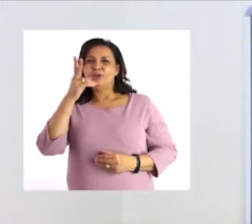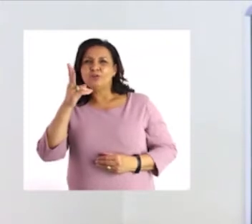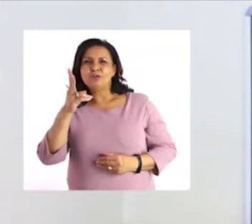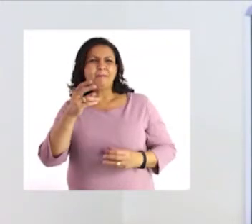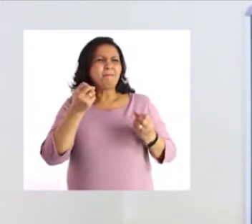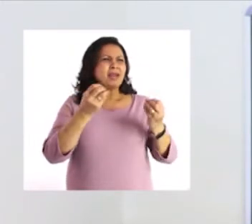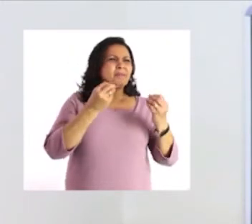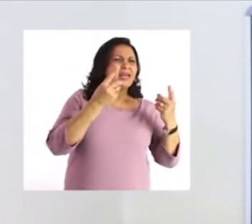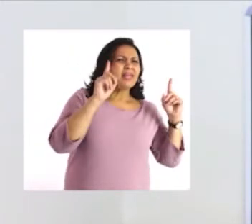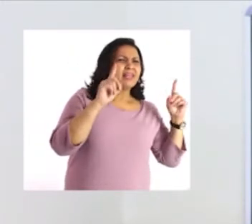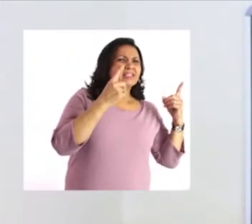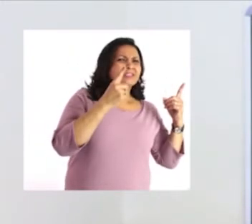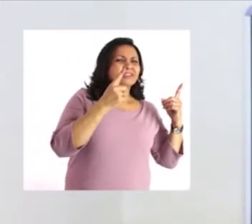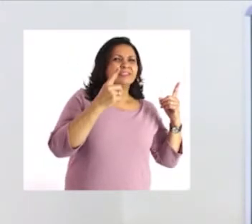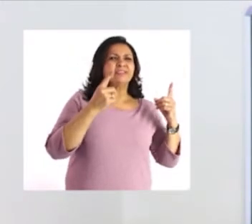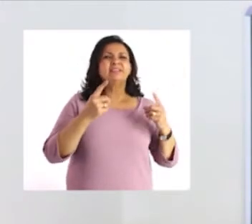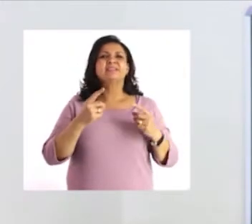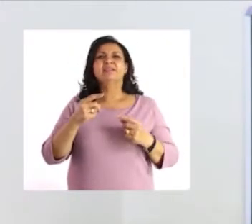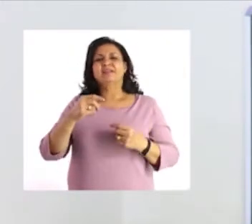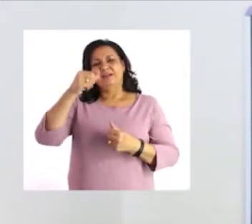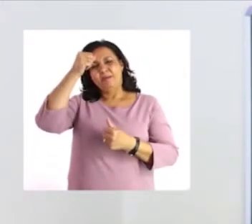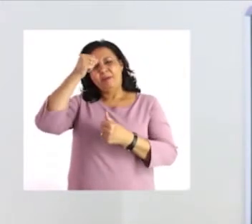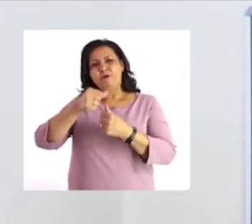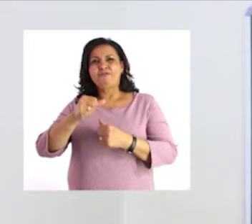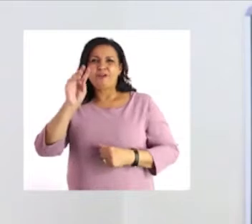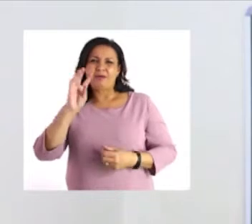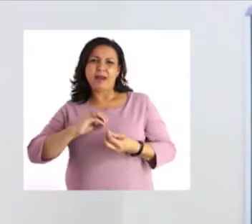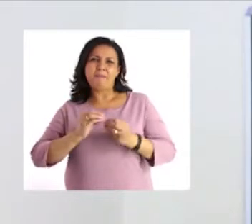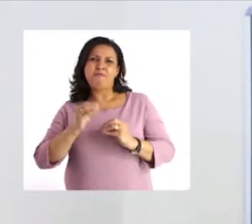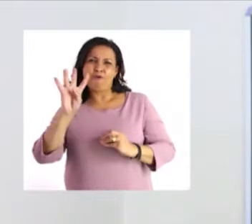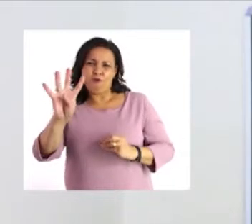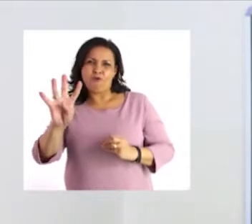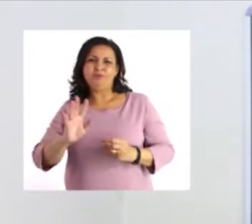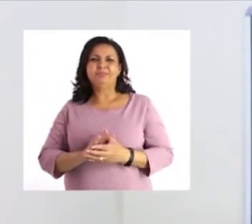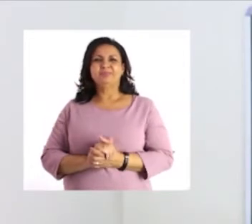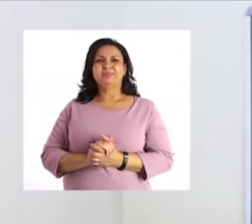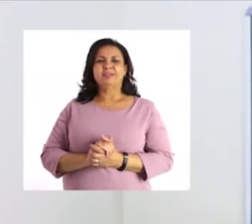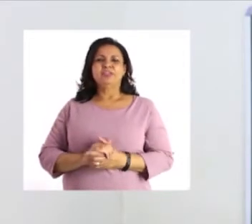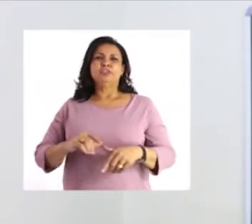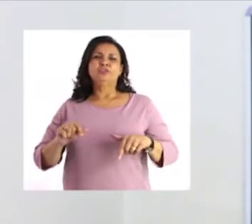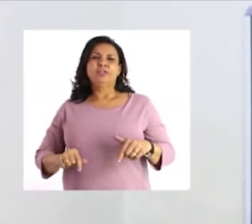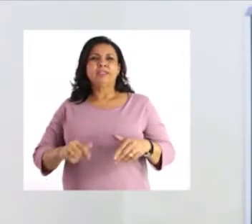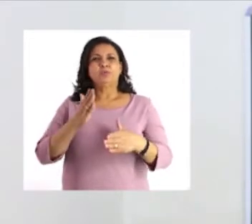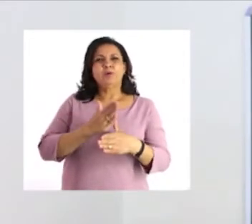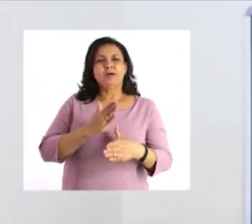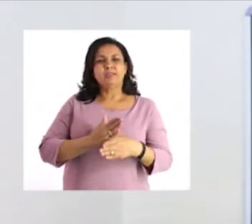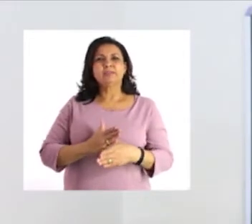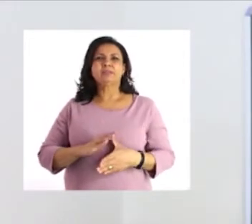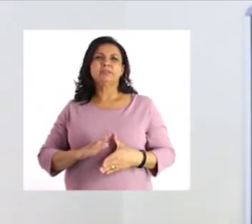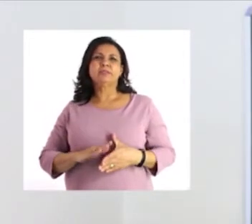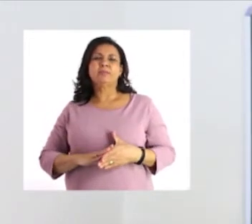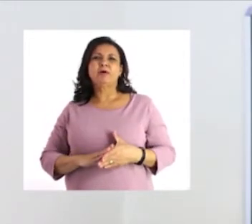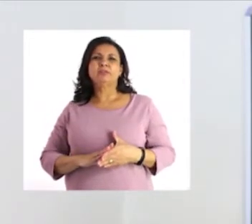things outside that reminds you of the number 4. Now today's lesson is about the